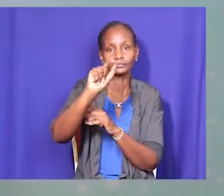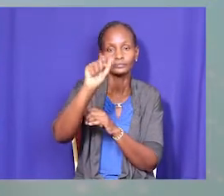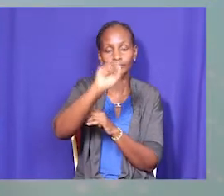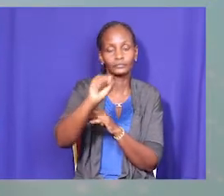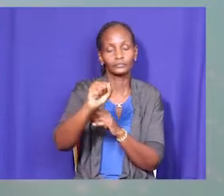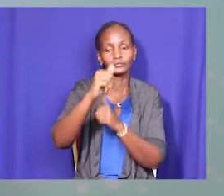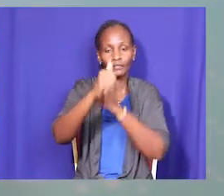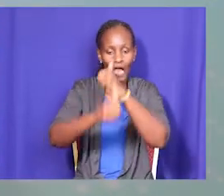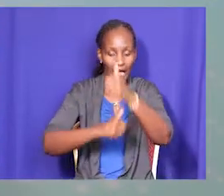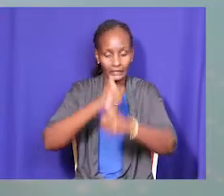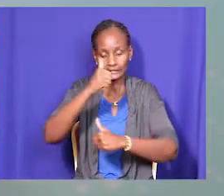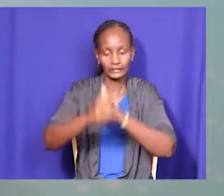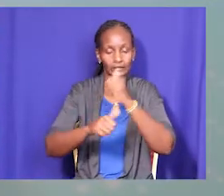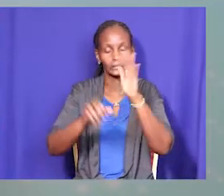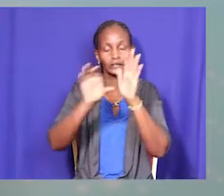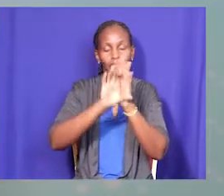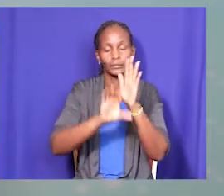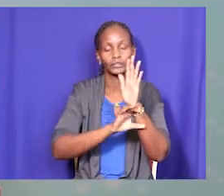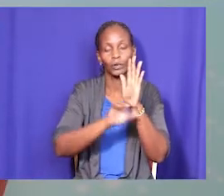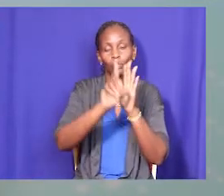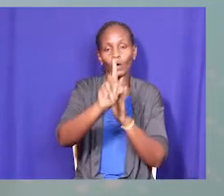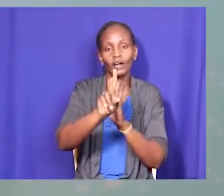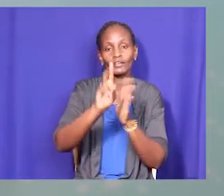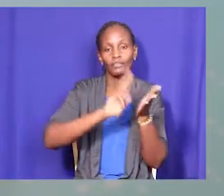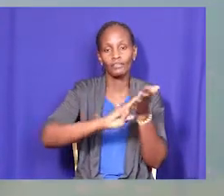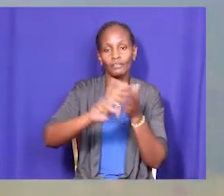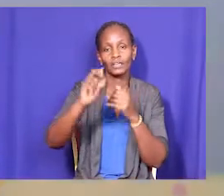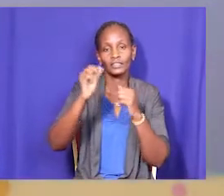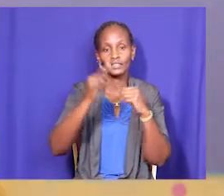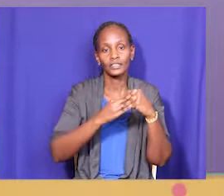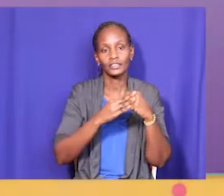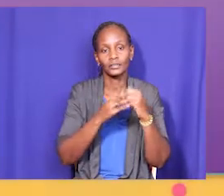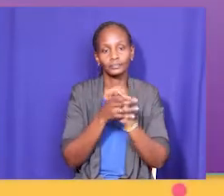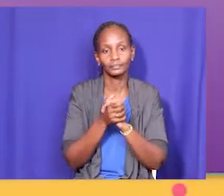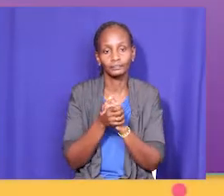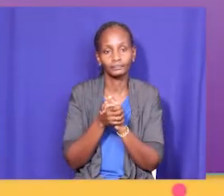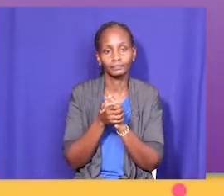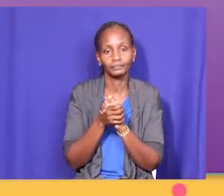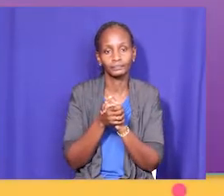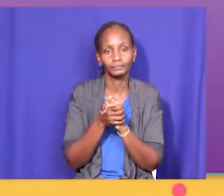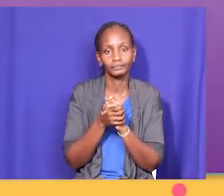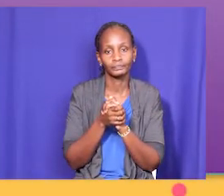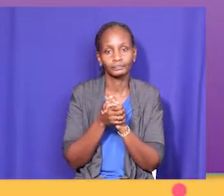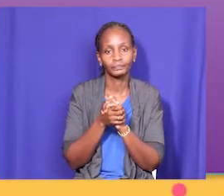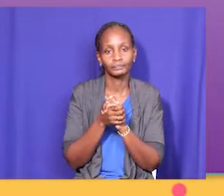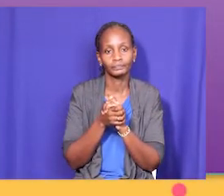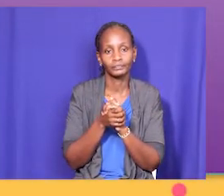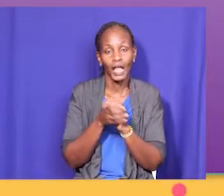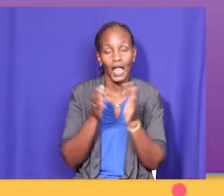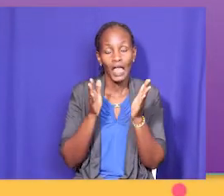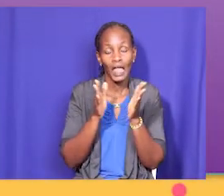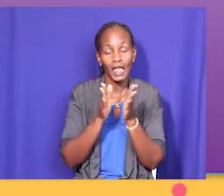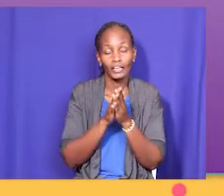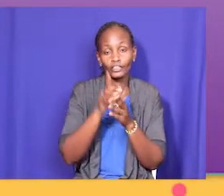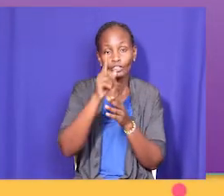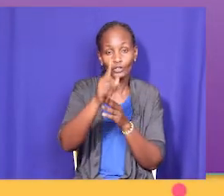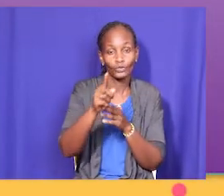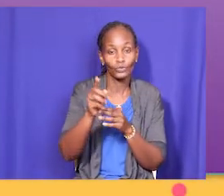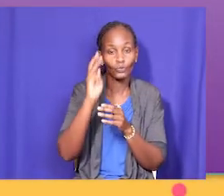chapter 1 and verse 8. And you will receive